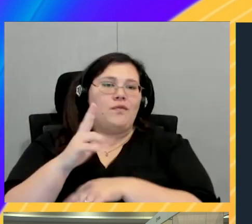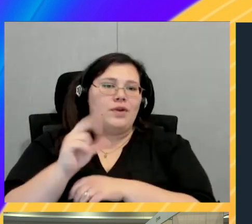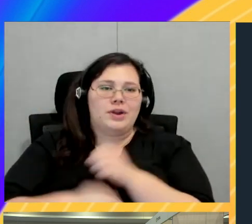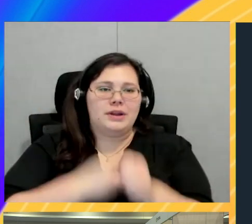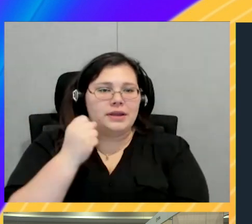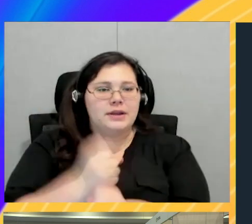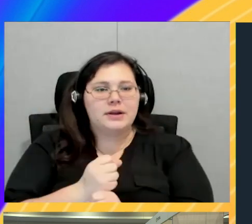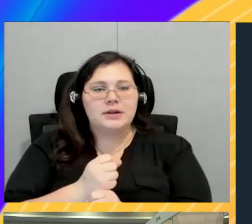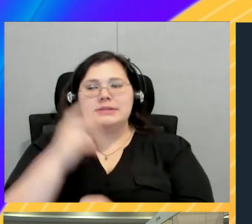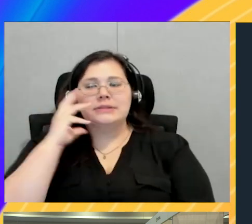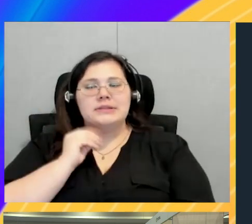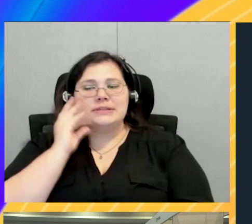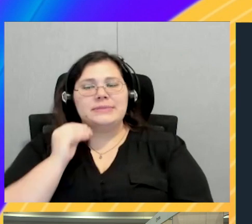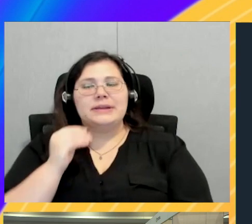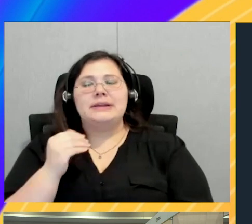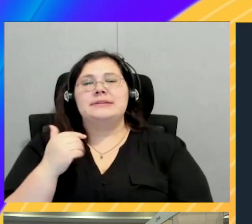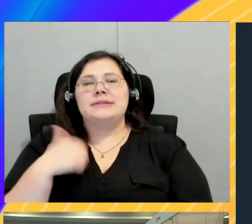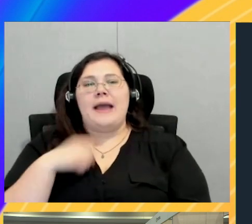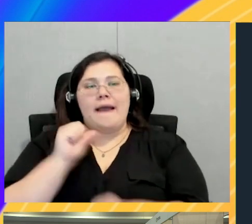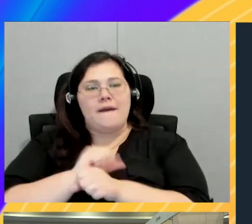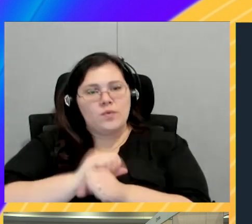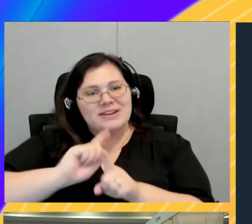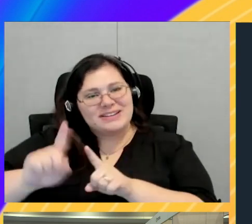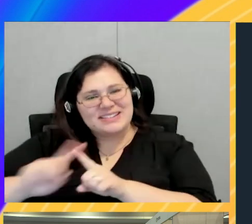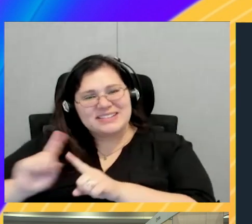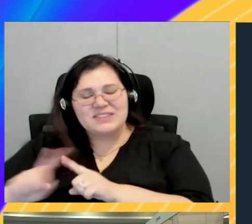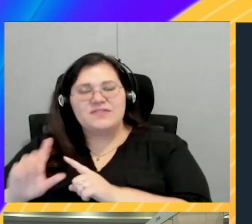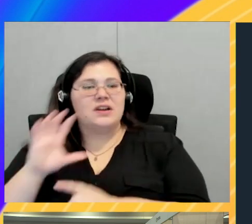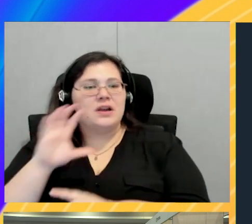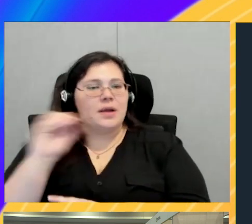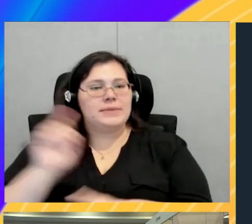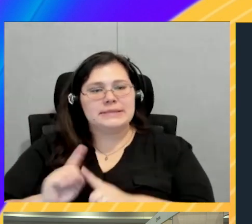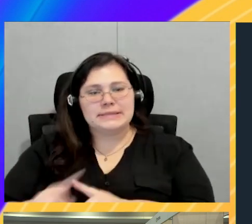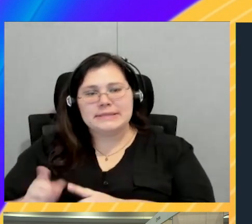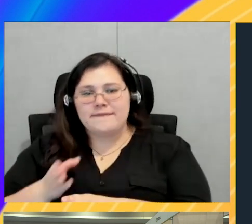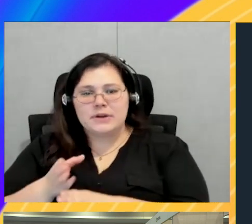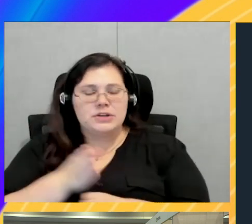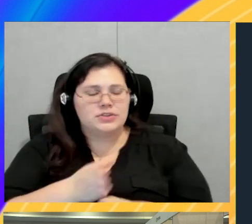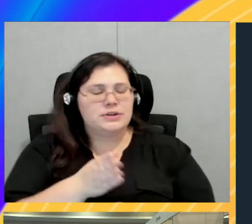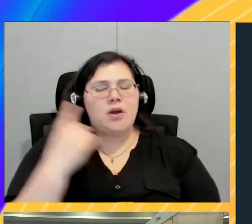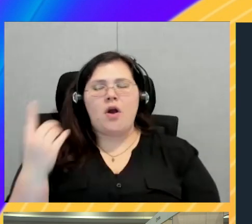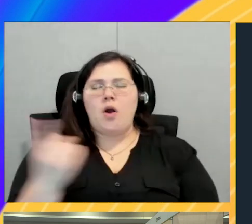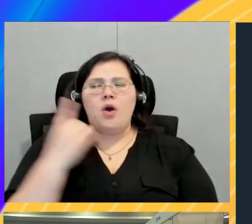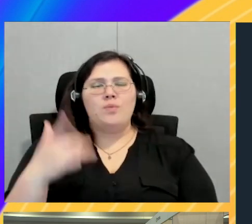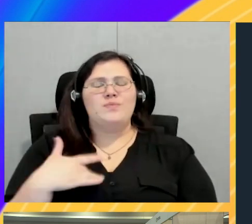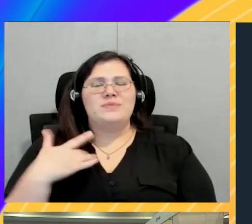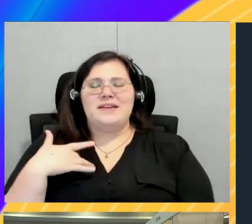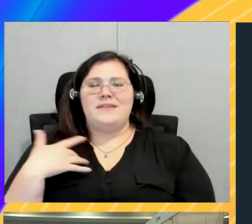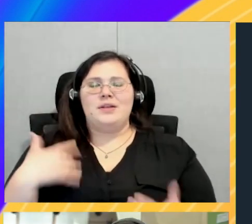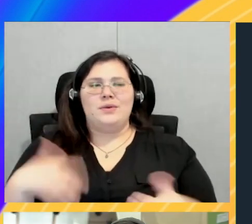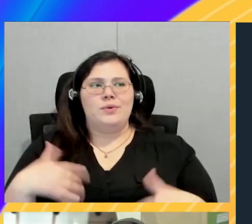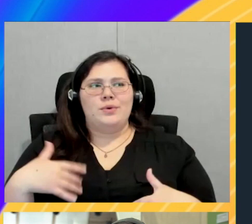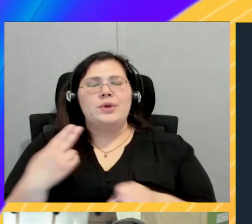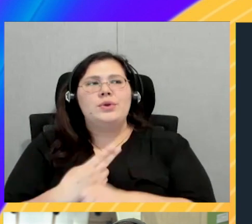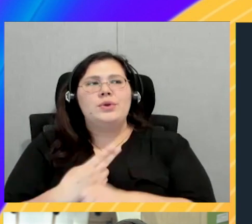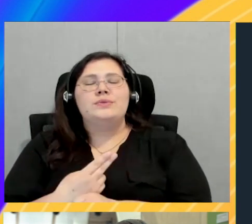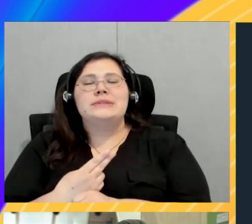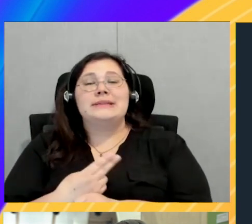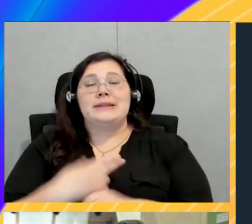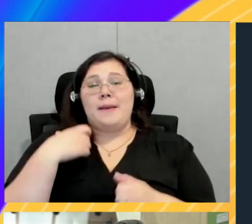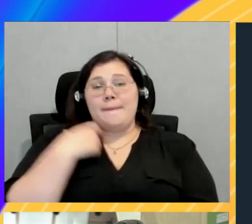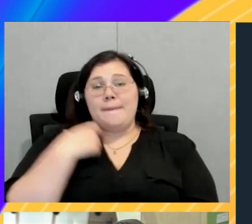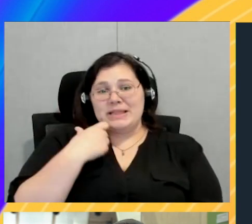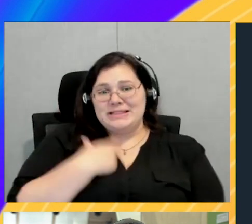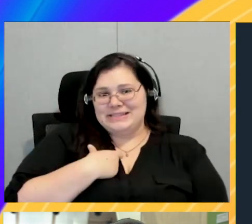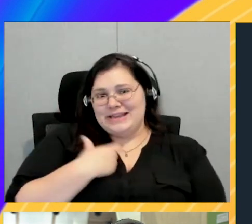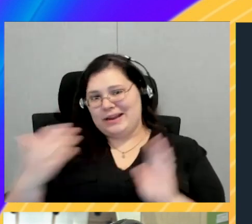I've got to say that I've always been impressed by just what I would call, to use a military analogy, a small army of folks